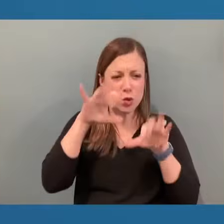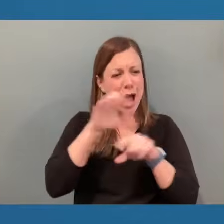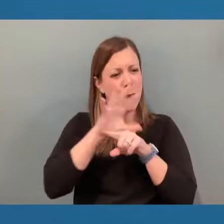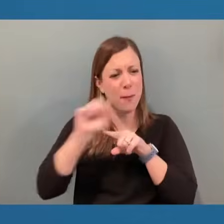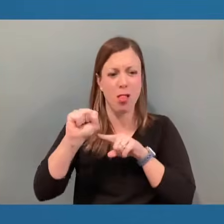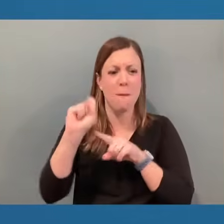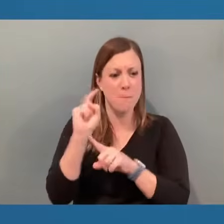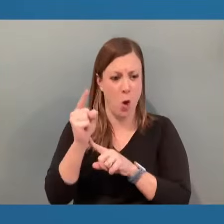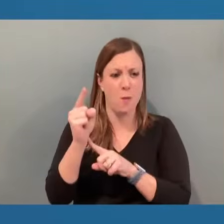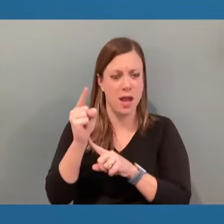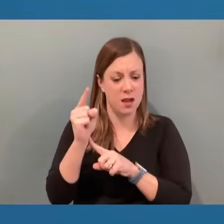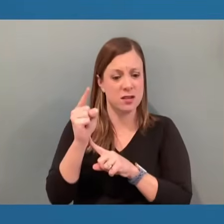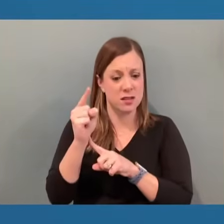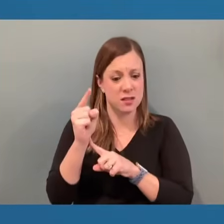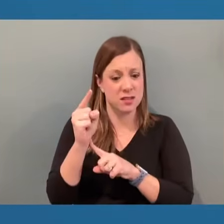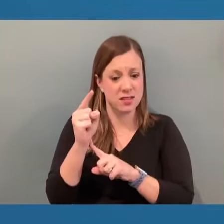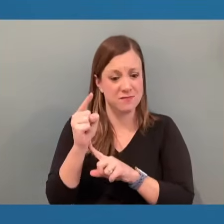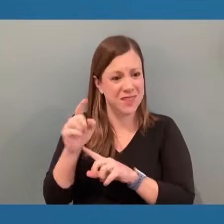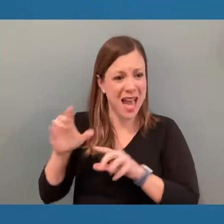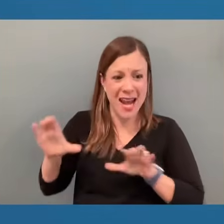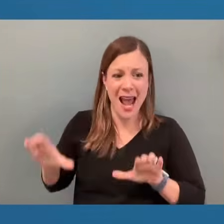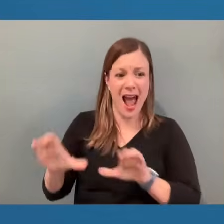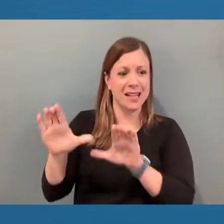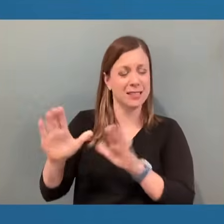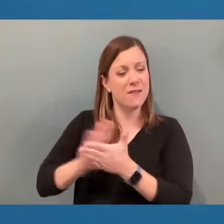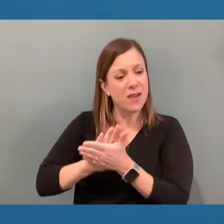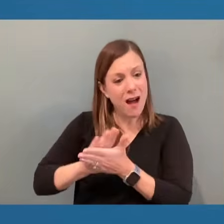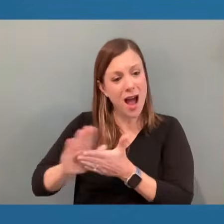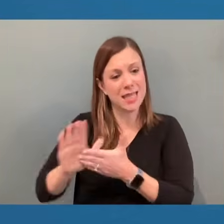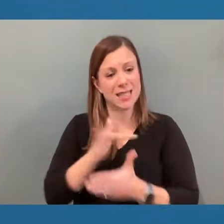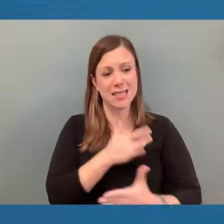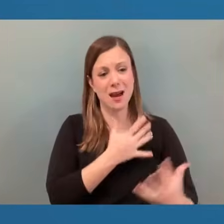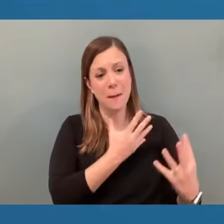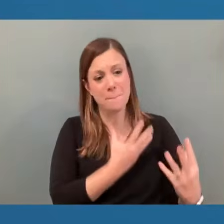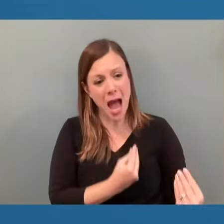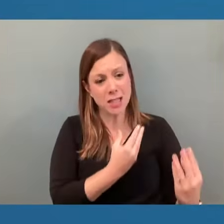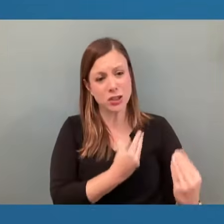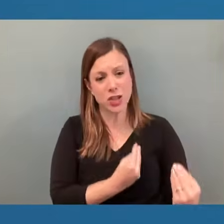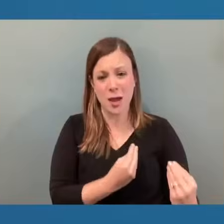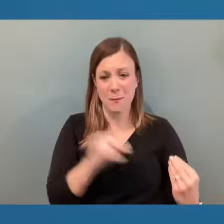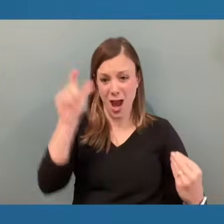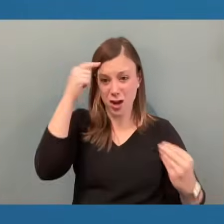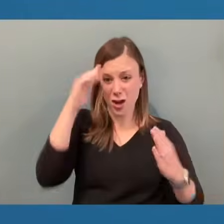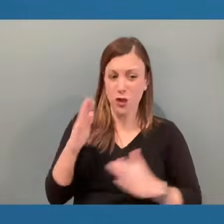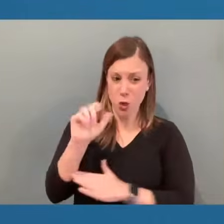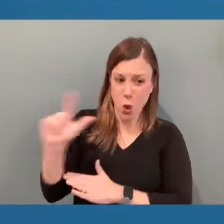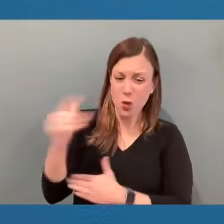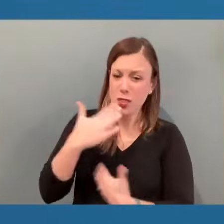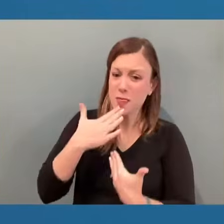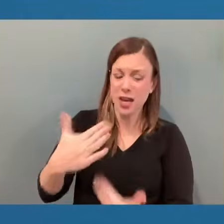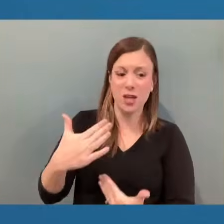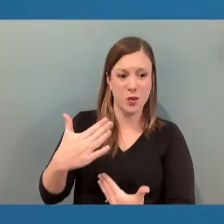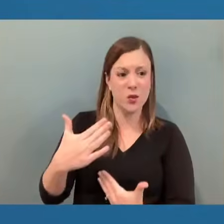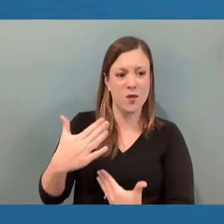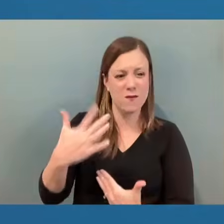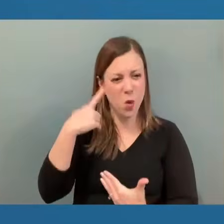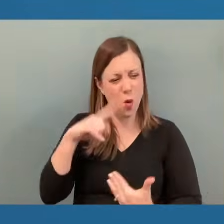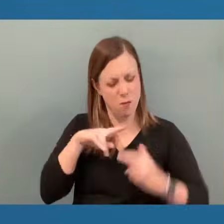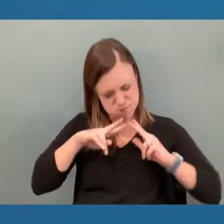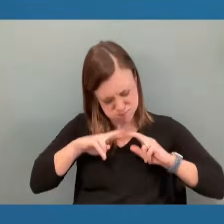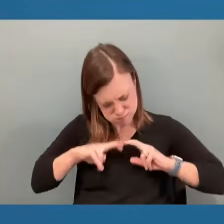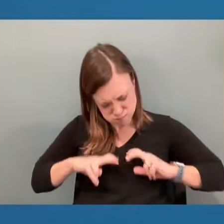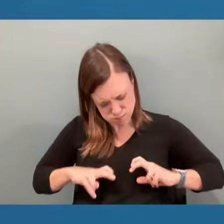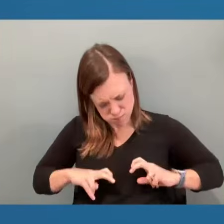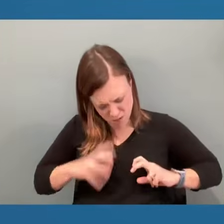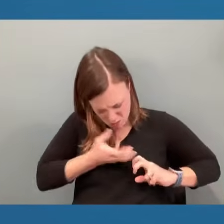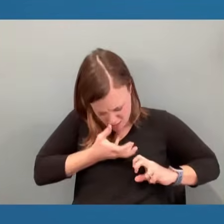compassion by Governor Hochul especially. Thank you for reaching deep into your heart and listening to